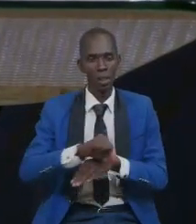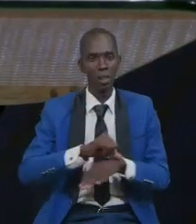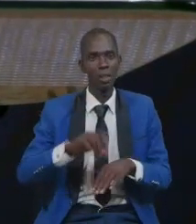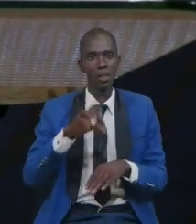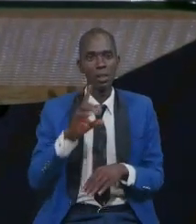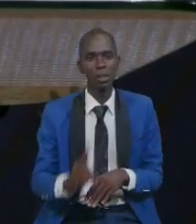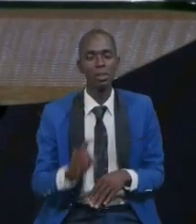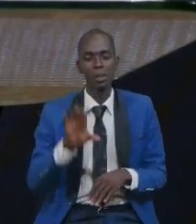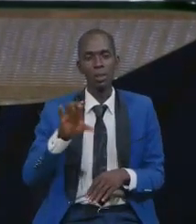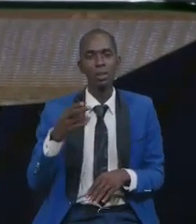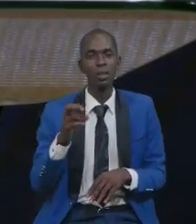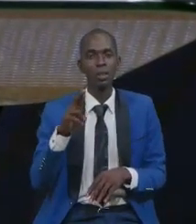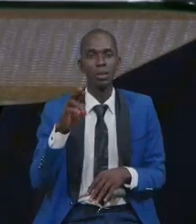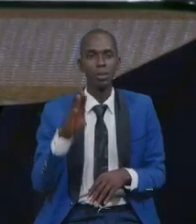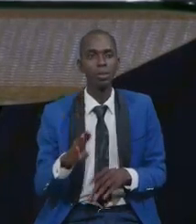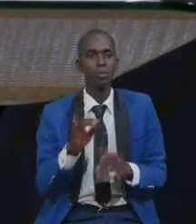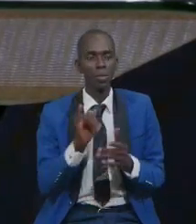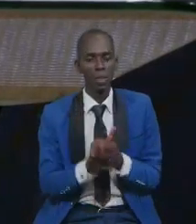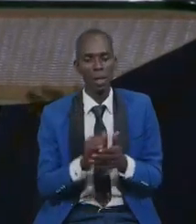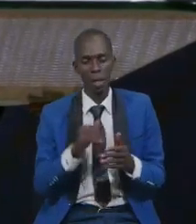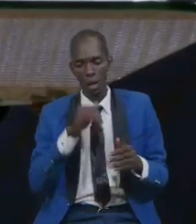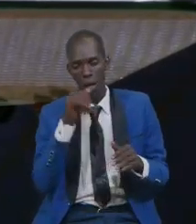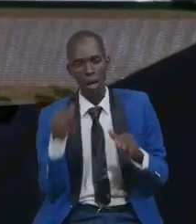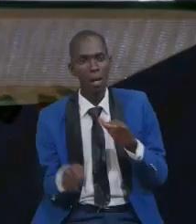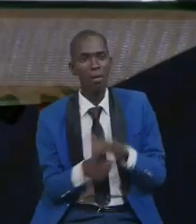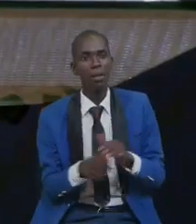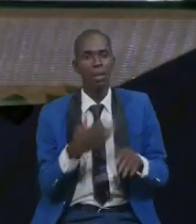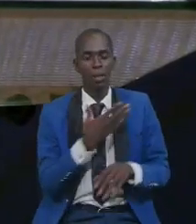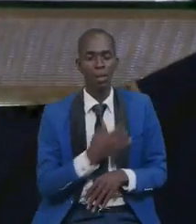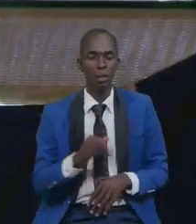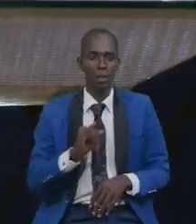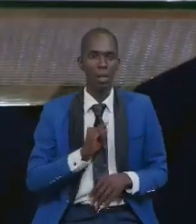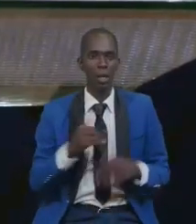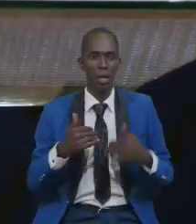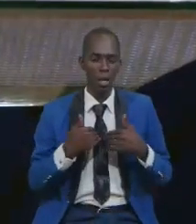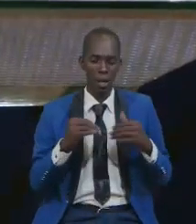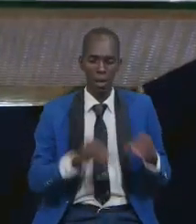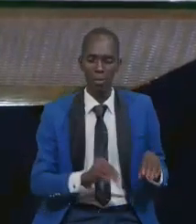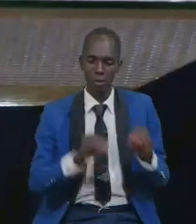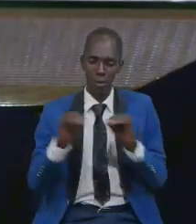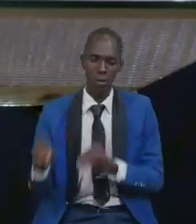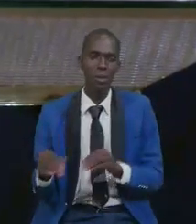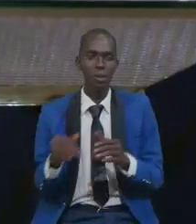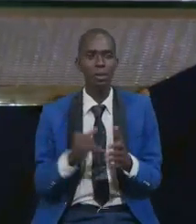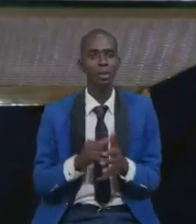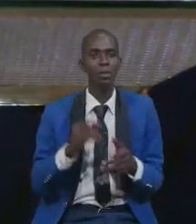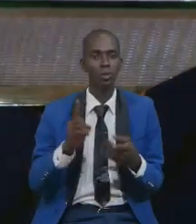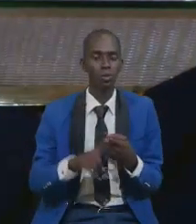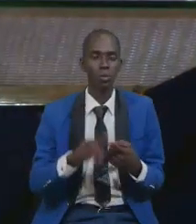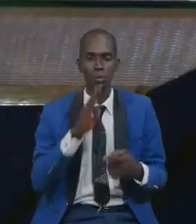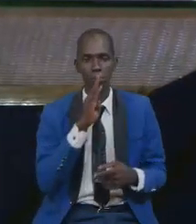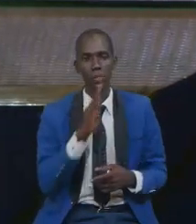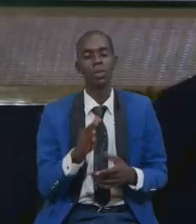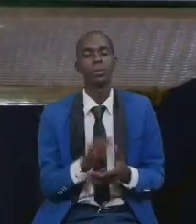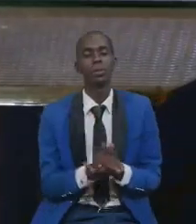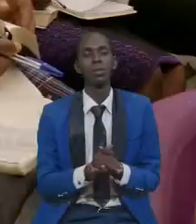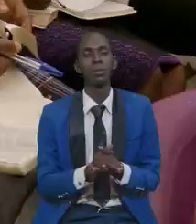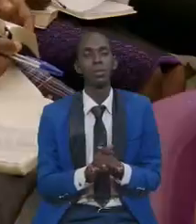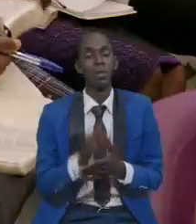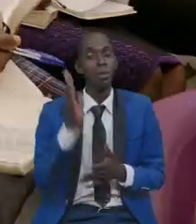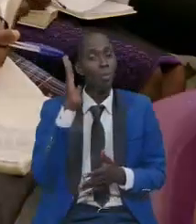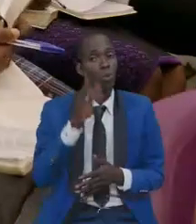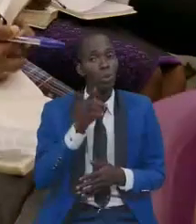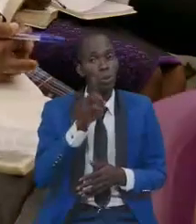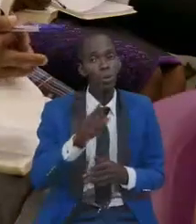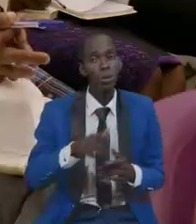that covereth, and I have set thee so. I have set thee so. Will you then